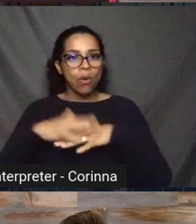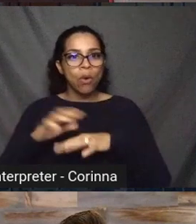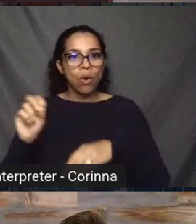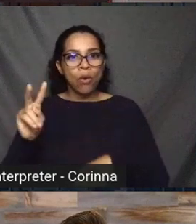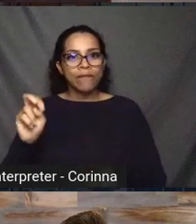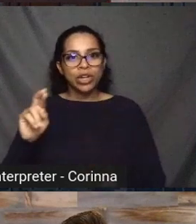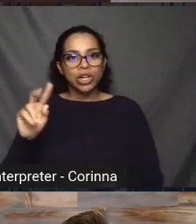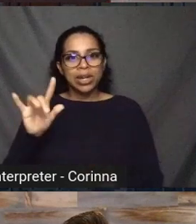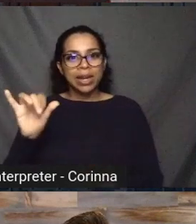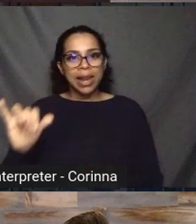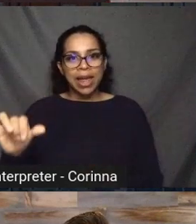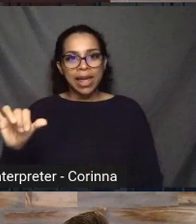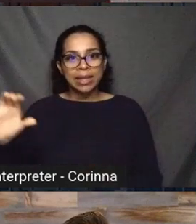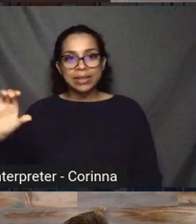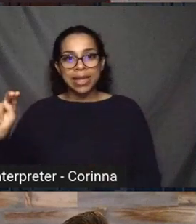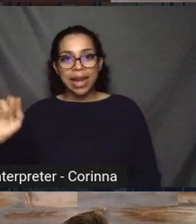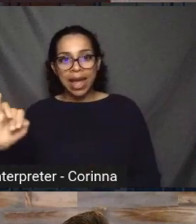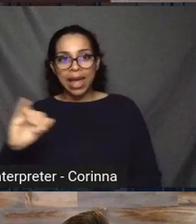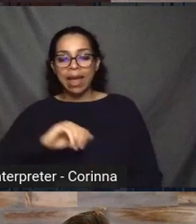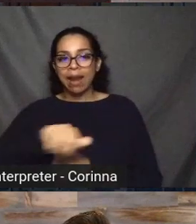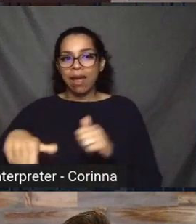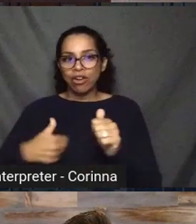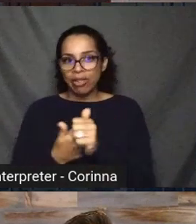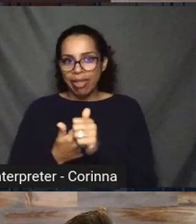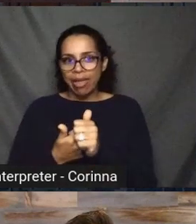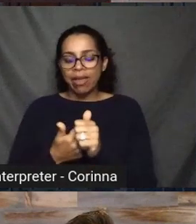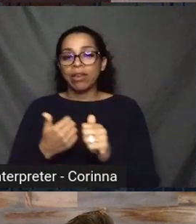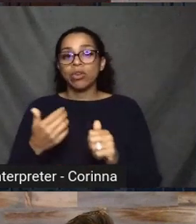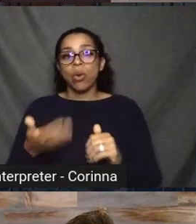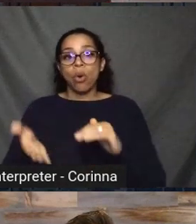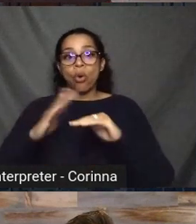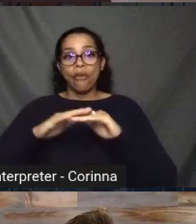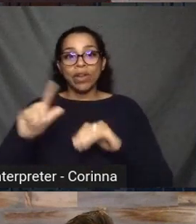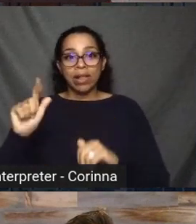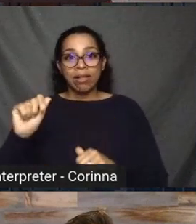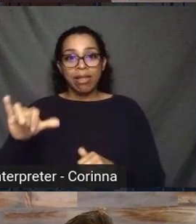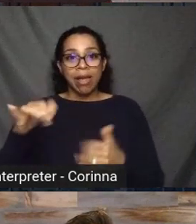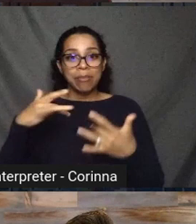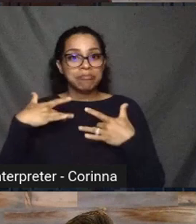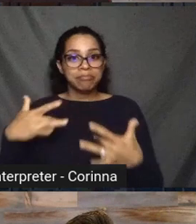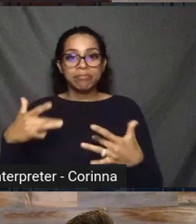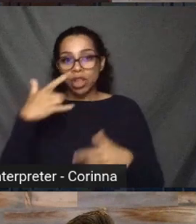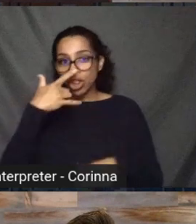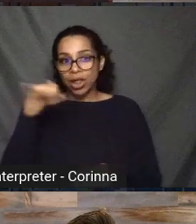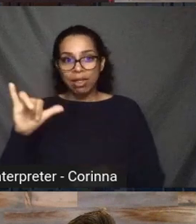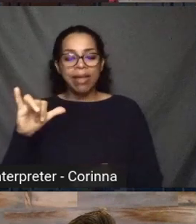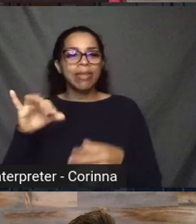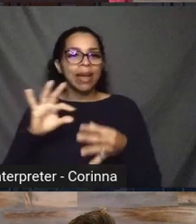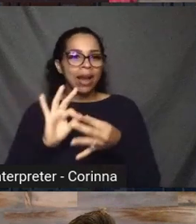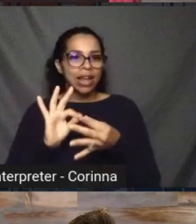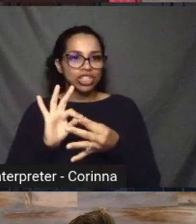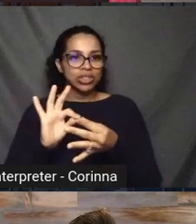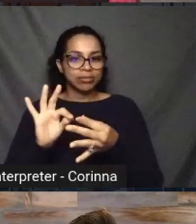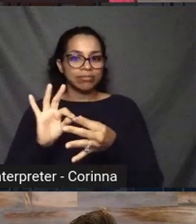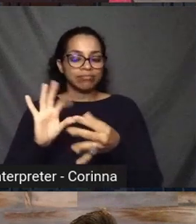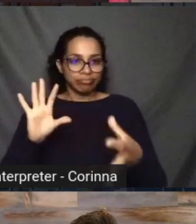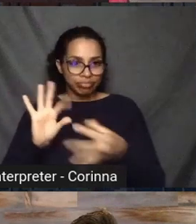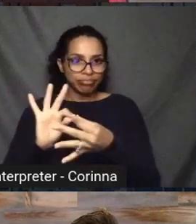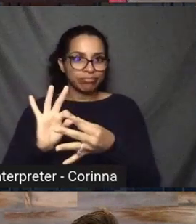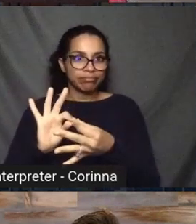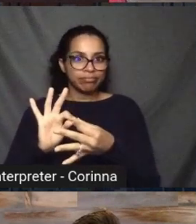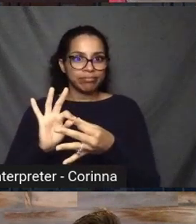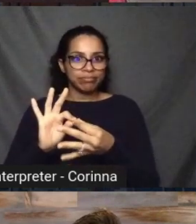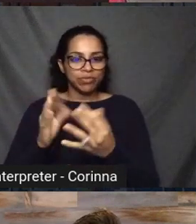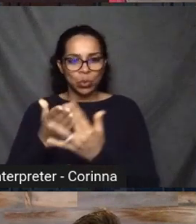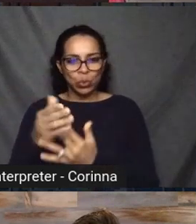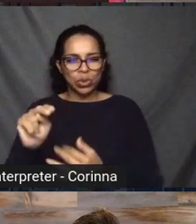routing, or an underlay. So overlay is typically when basically connections are established through the tunnels between the